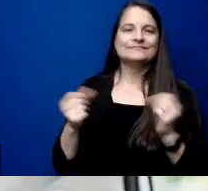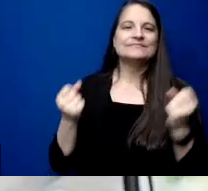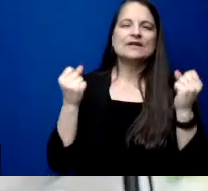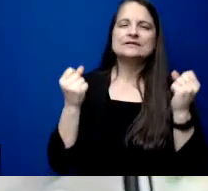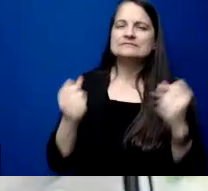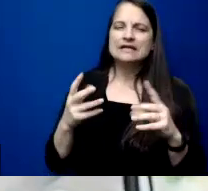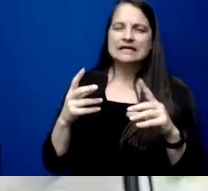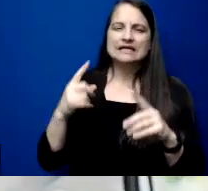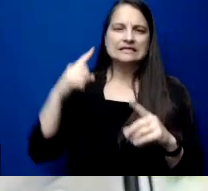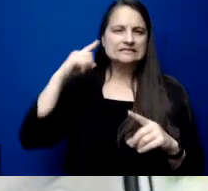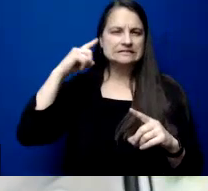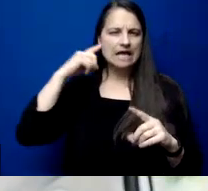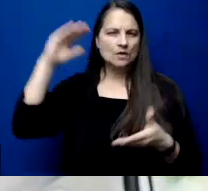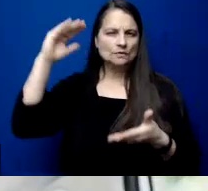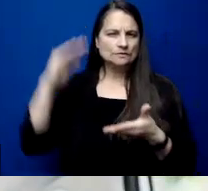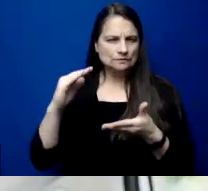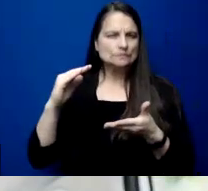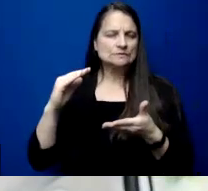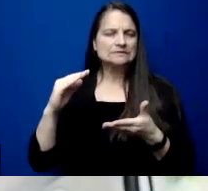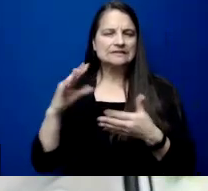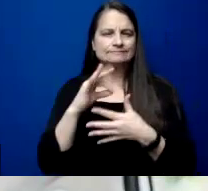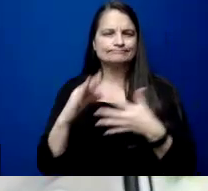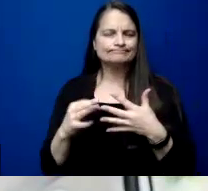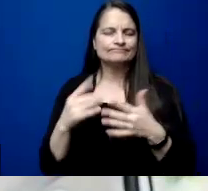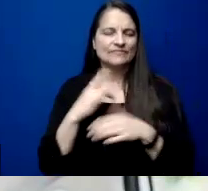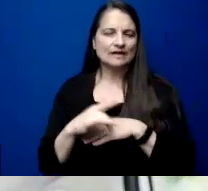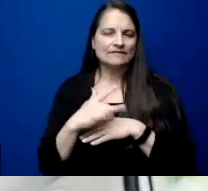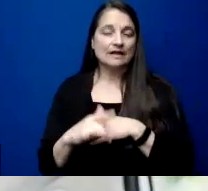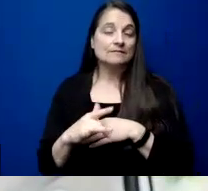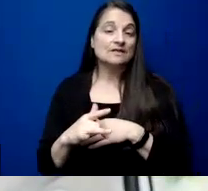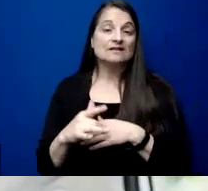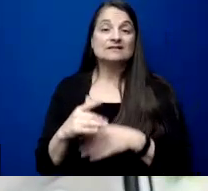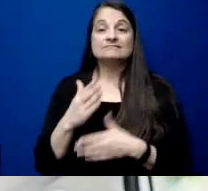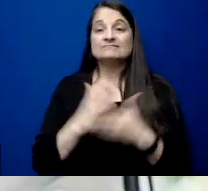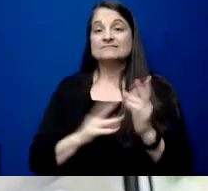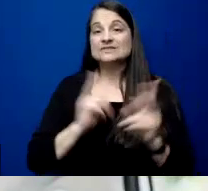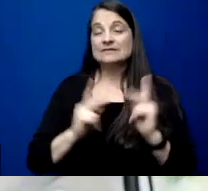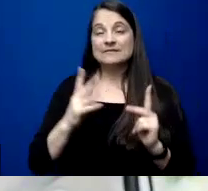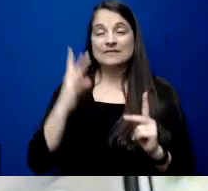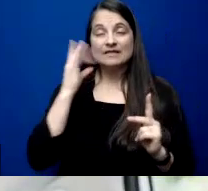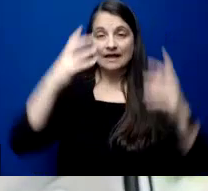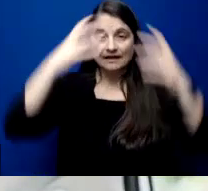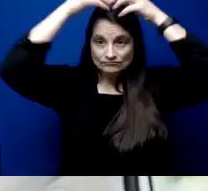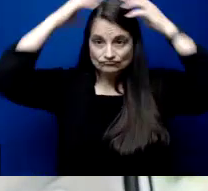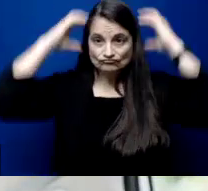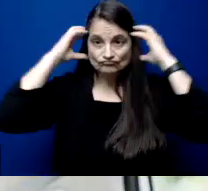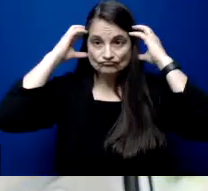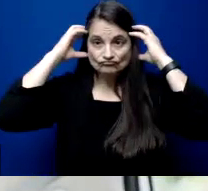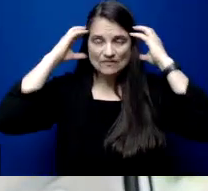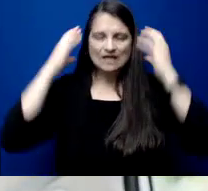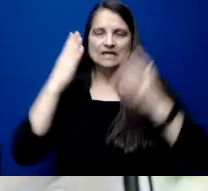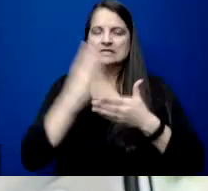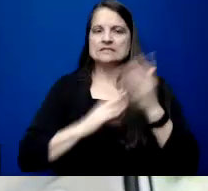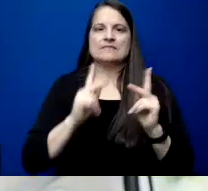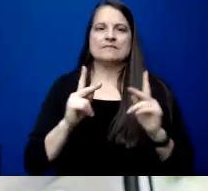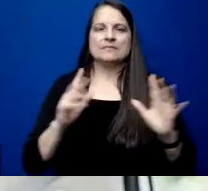reducing headphone options available. Some people like the over the head options. Some people find that to be too